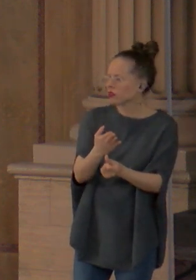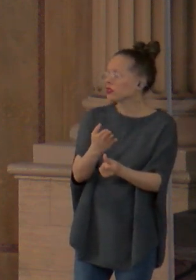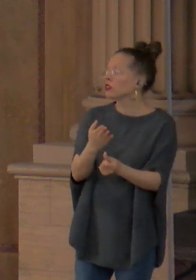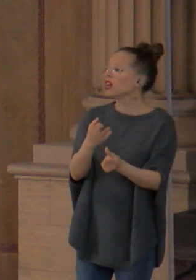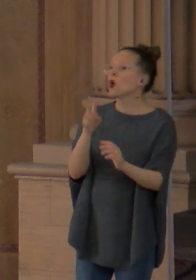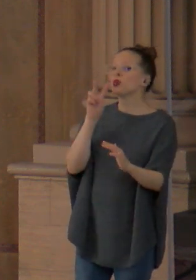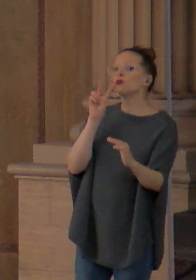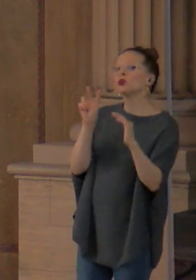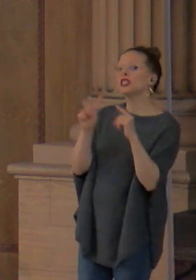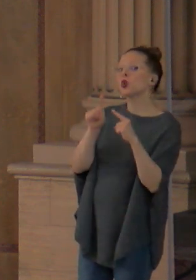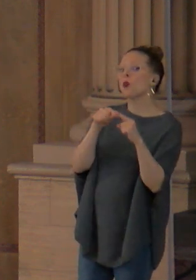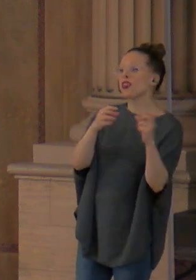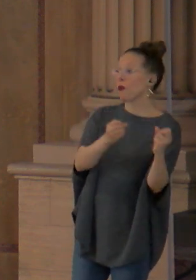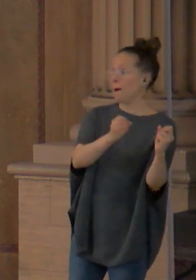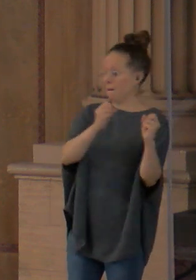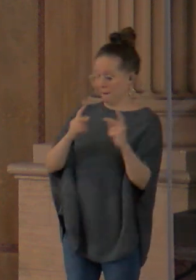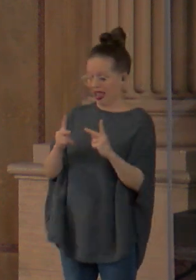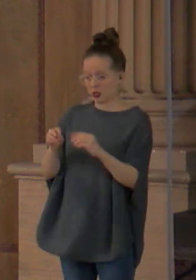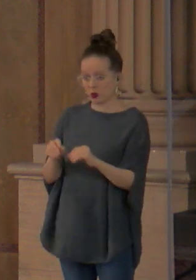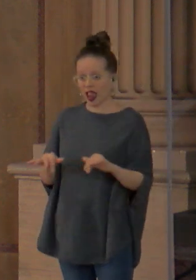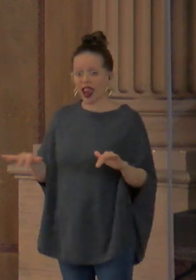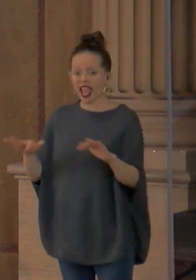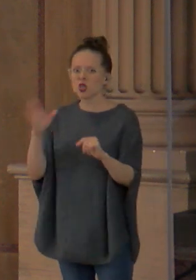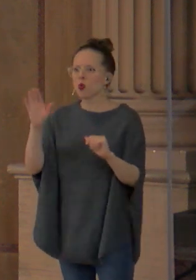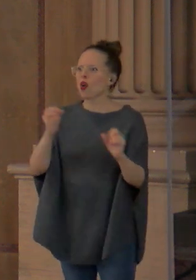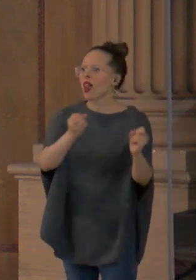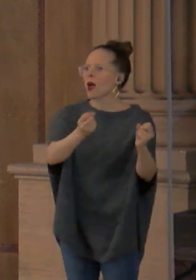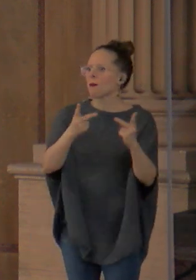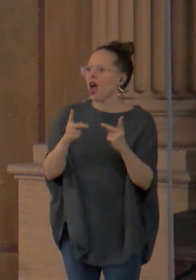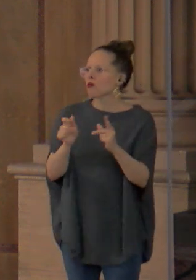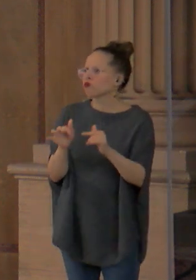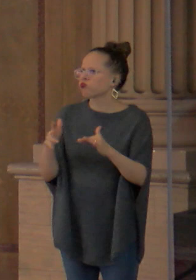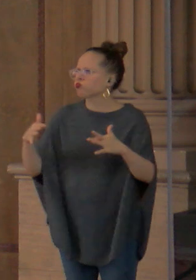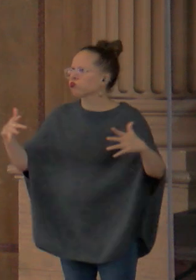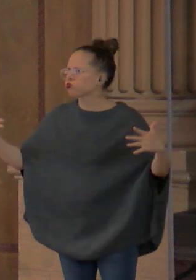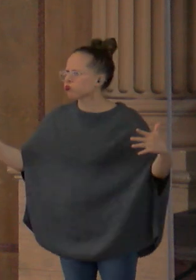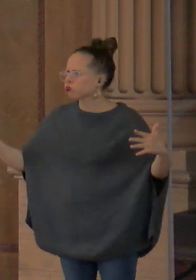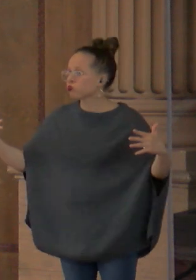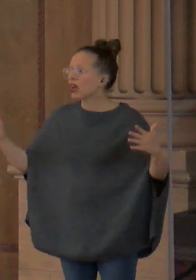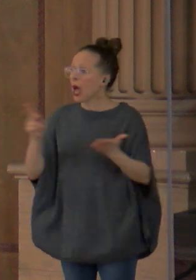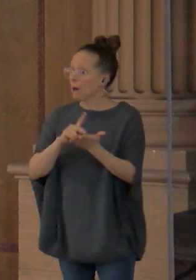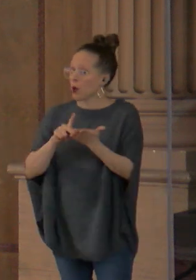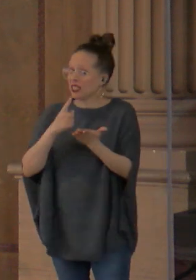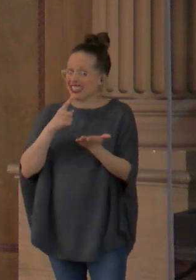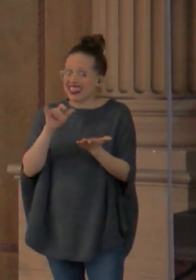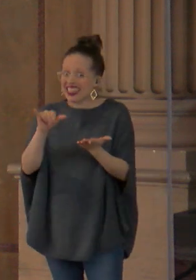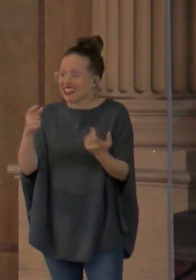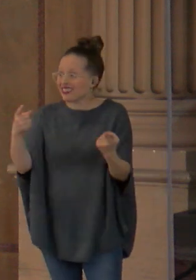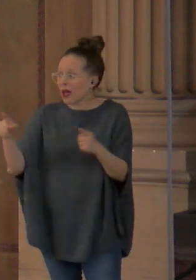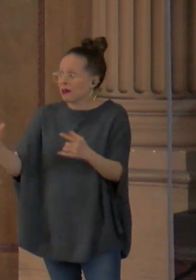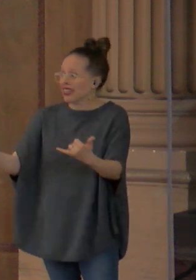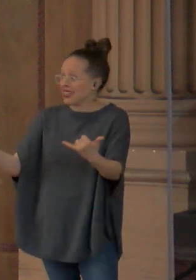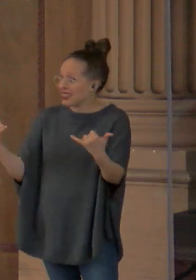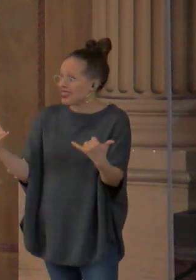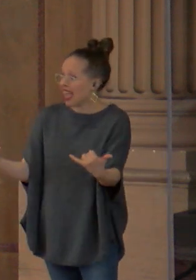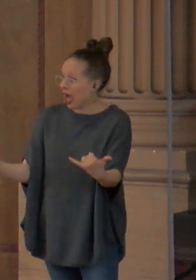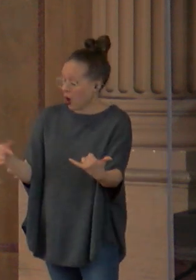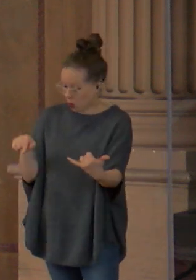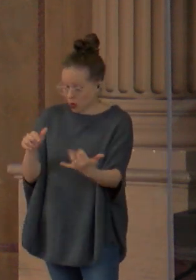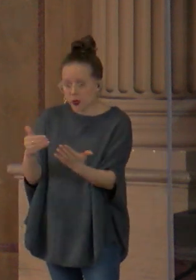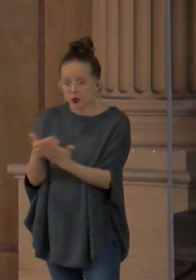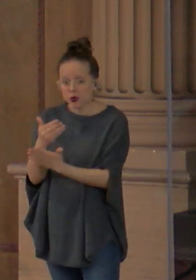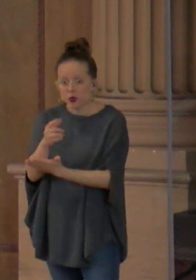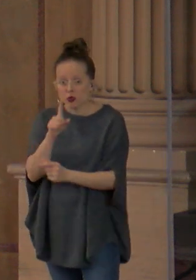came back into the land, they would come back in, more numerous than they were before. And Paul says, That's going on now. This new covenant